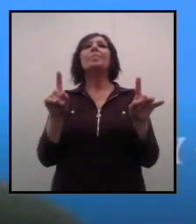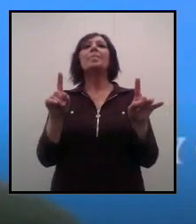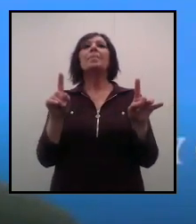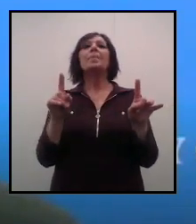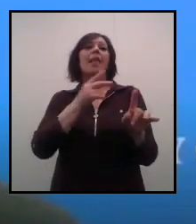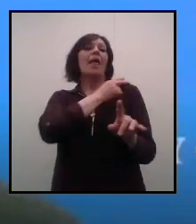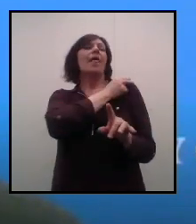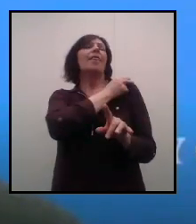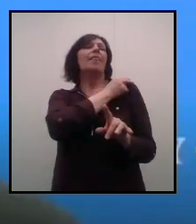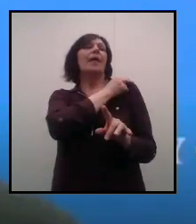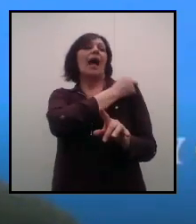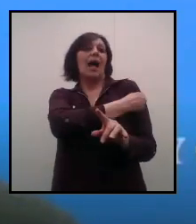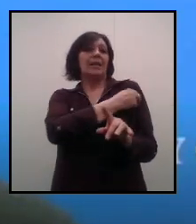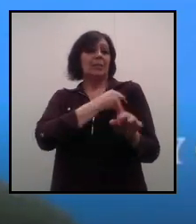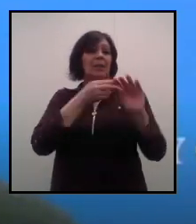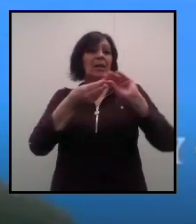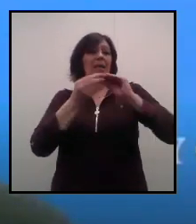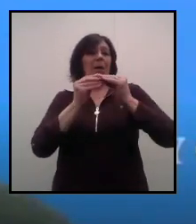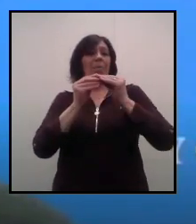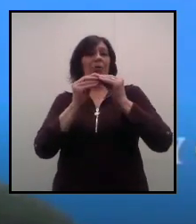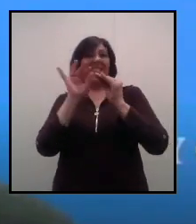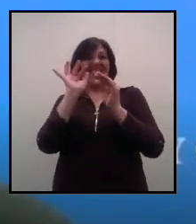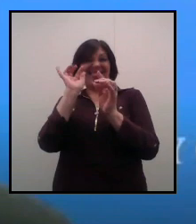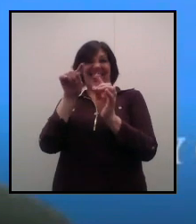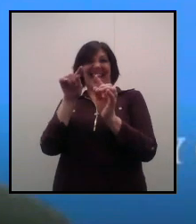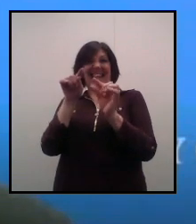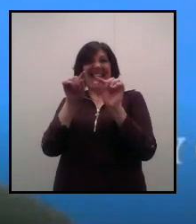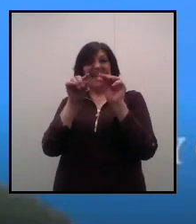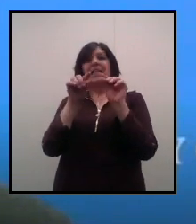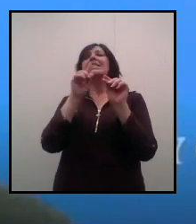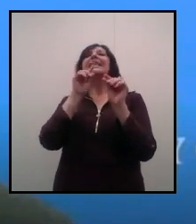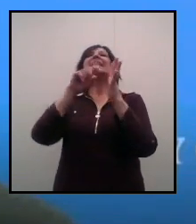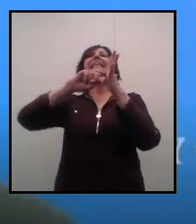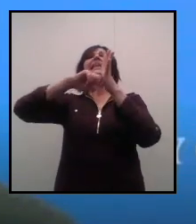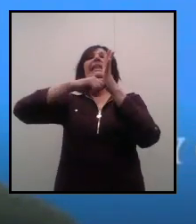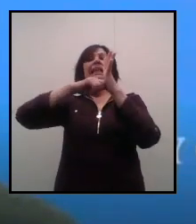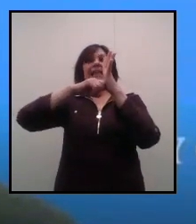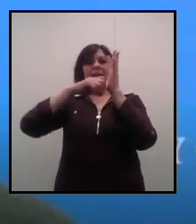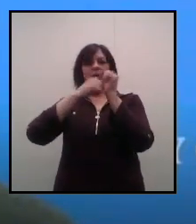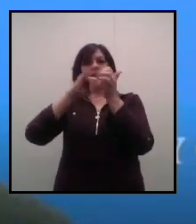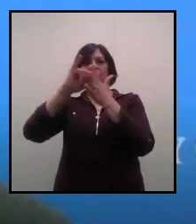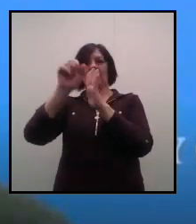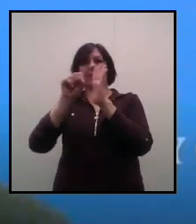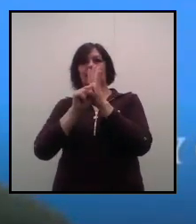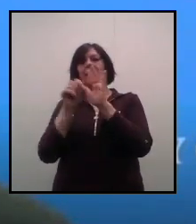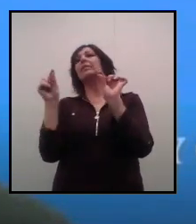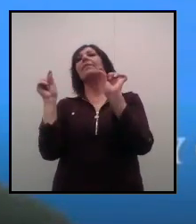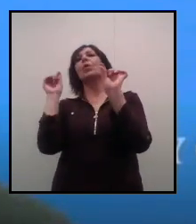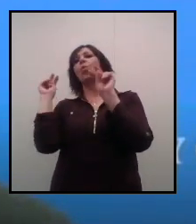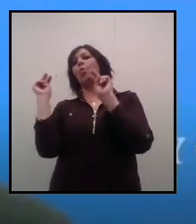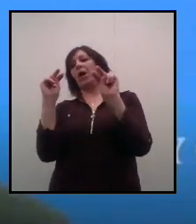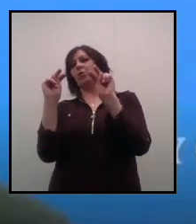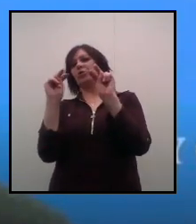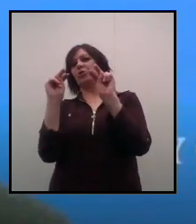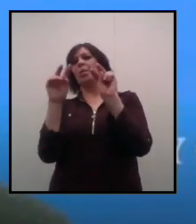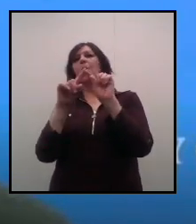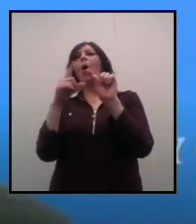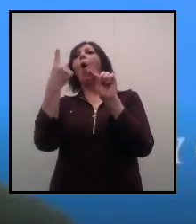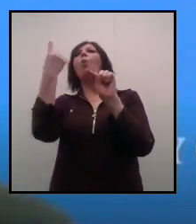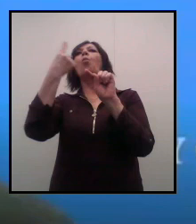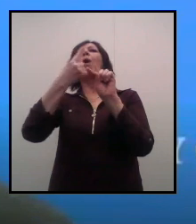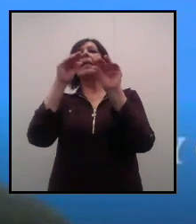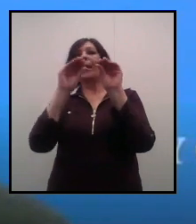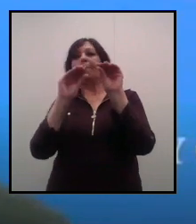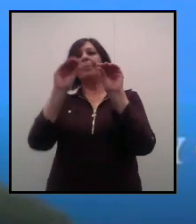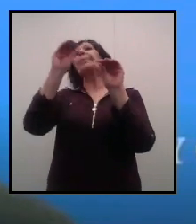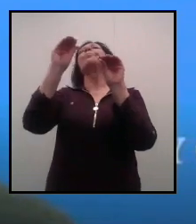the hospitalization number is a key factor as identified by New York State. So we will continue to watch it. But I don't think a one-day blip out of a